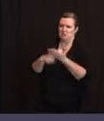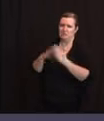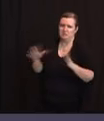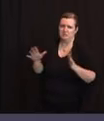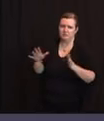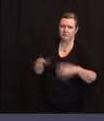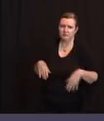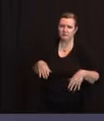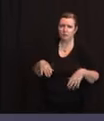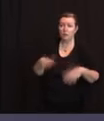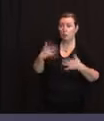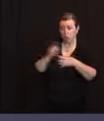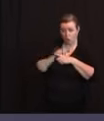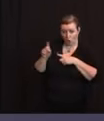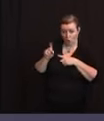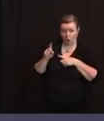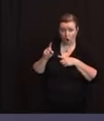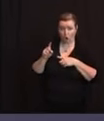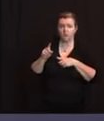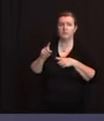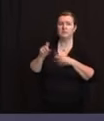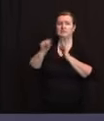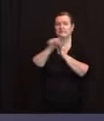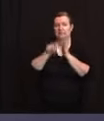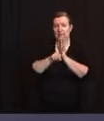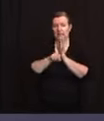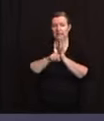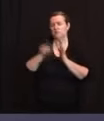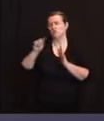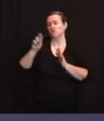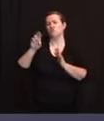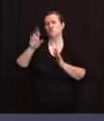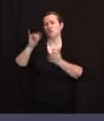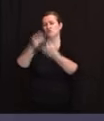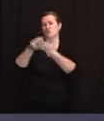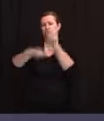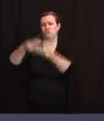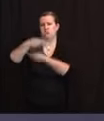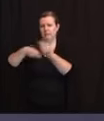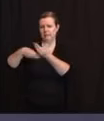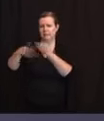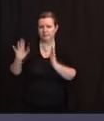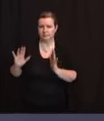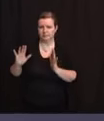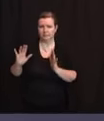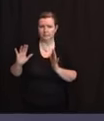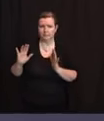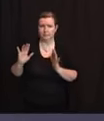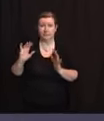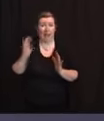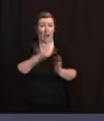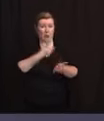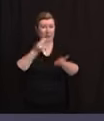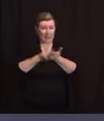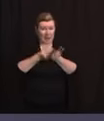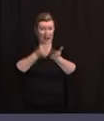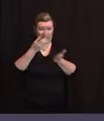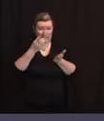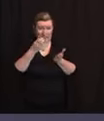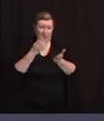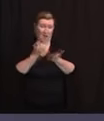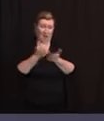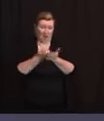after this. It's not pretty. I'll just say that it's not pretty. I'll leave it at that, and that's the reason why we have to borrow